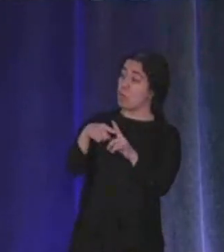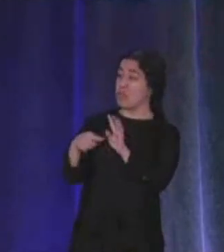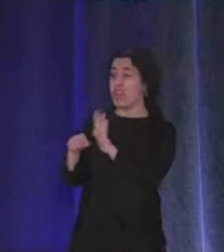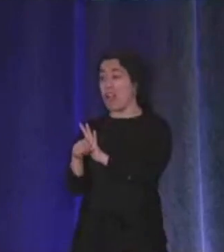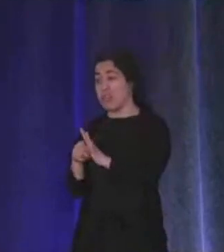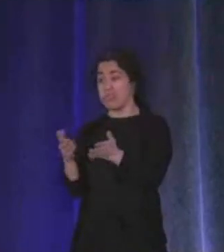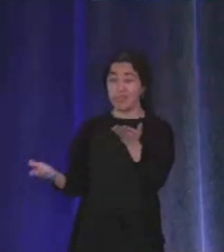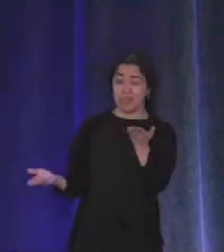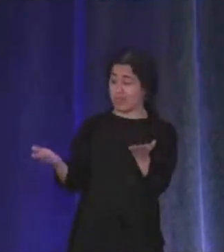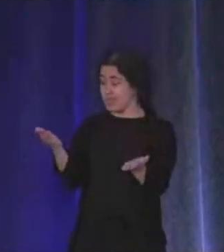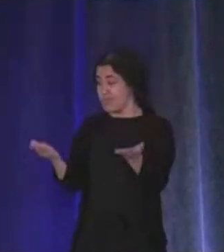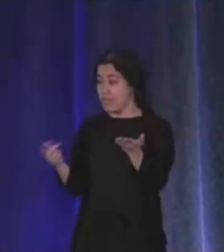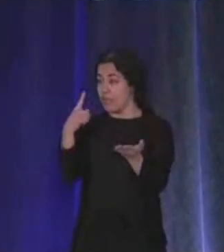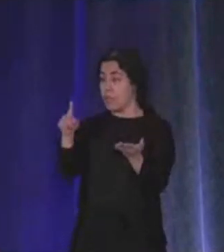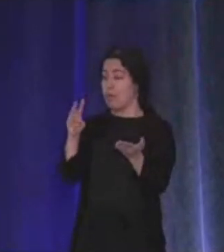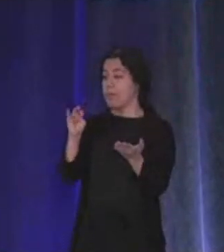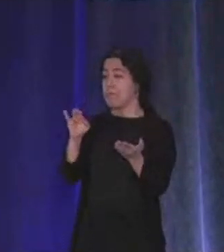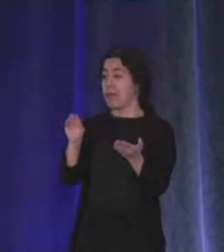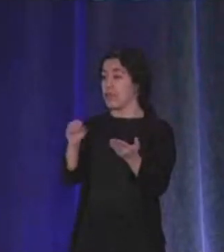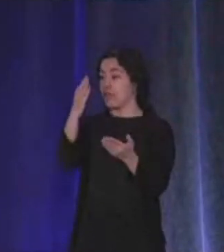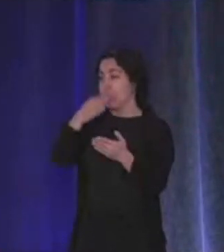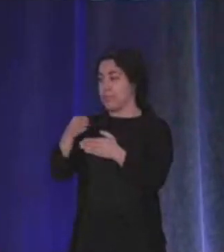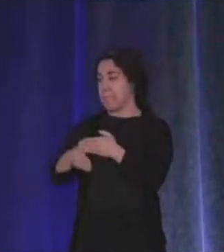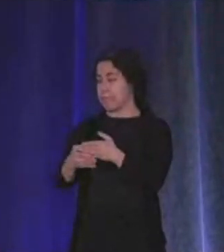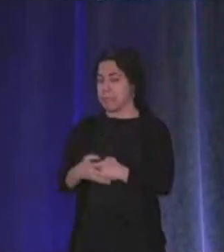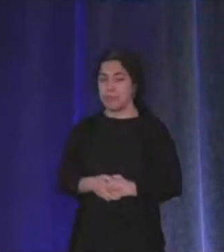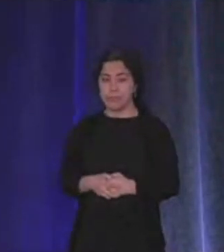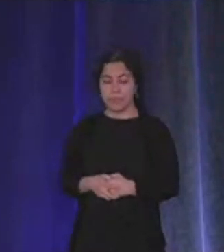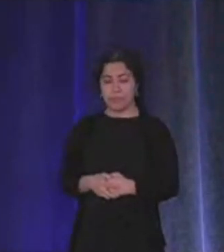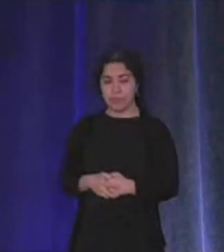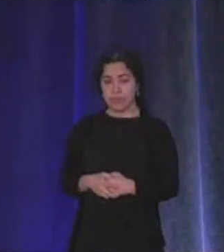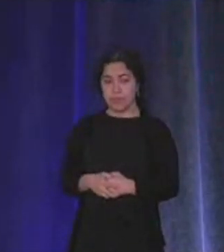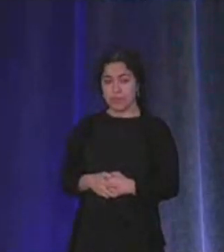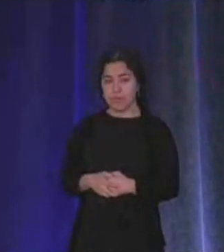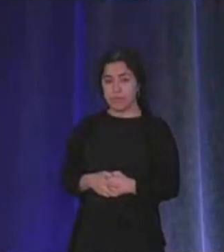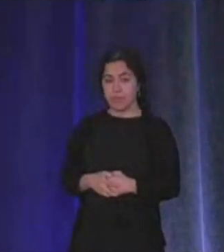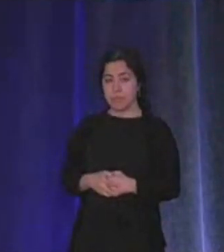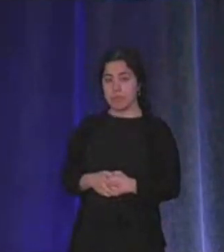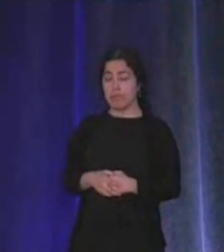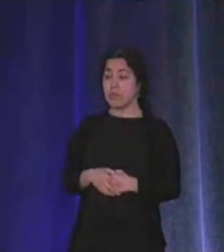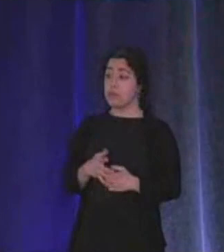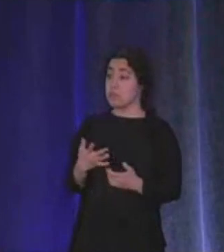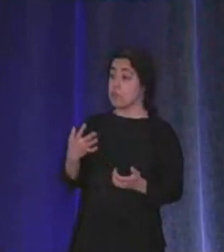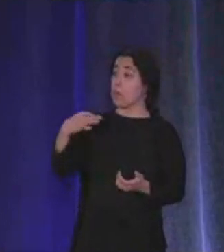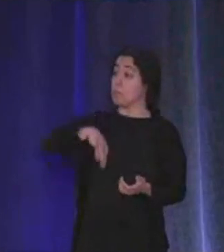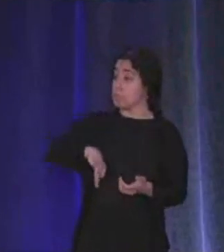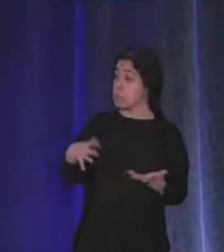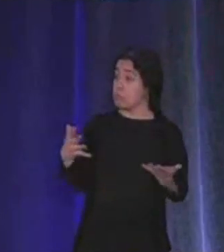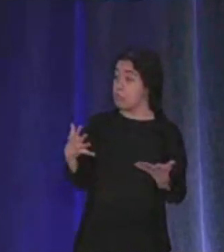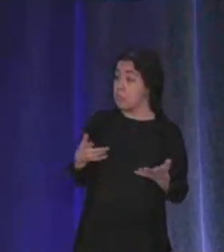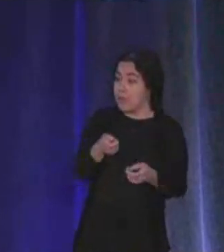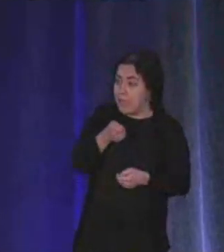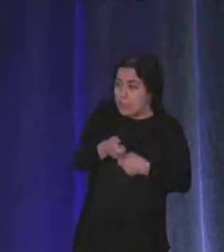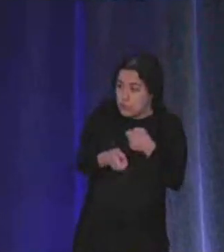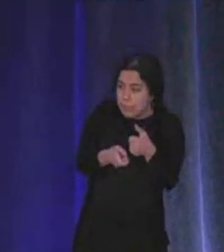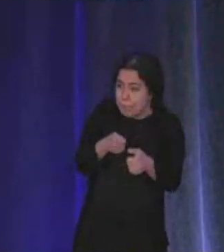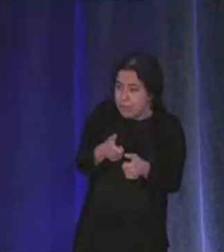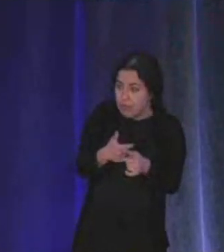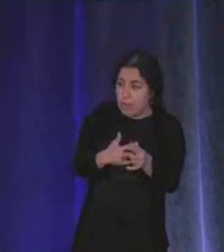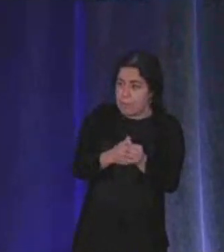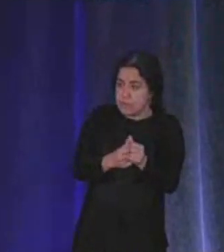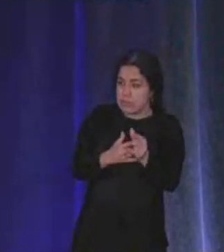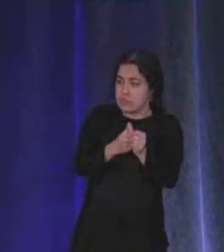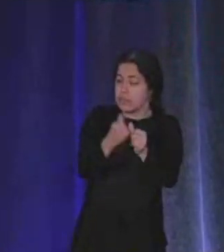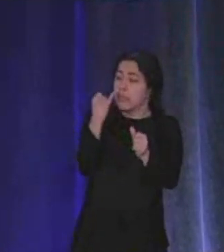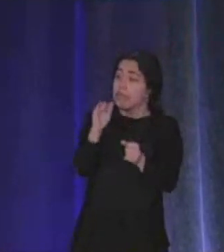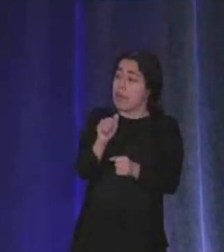cons of a micro frontend. So incremental updates. Because if you have a smaller